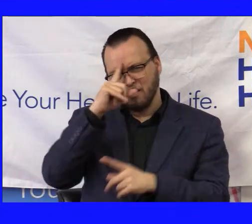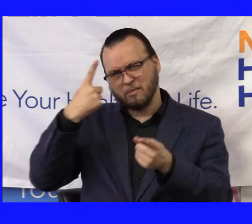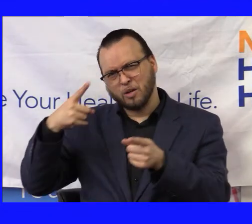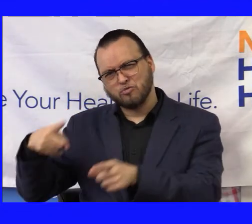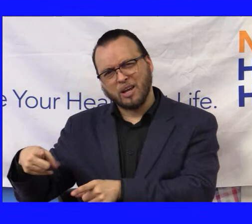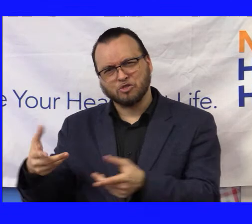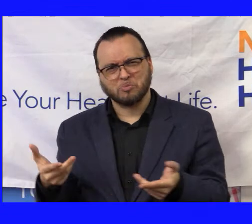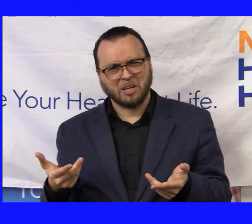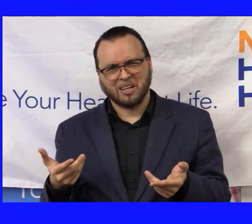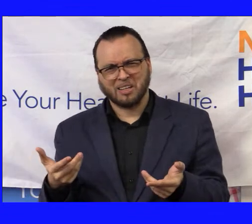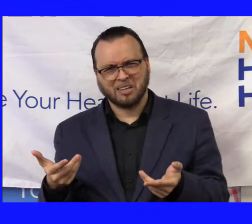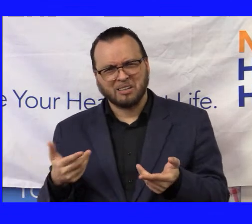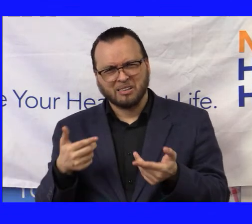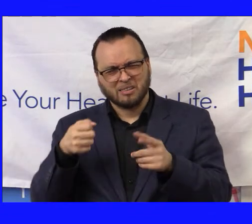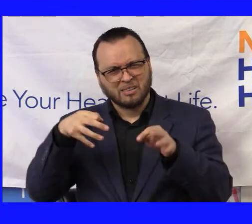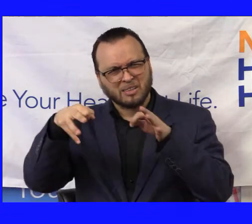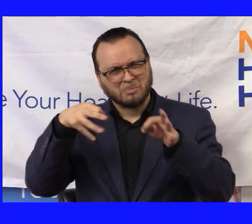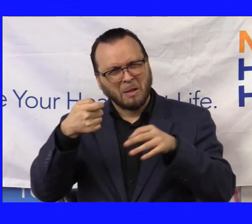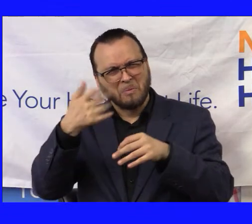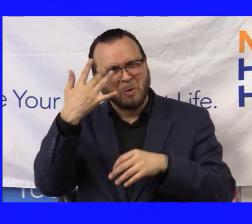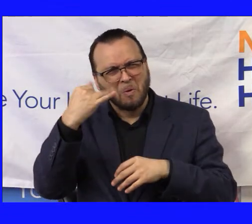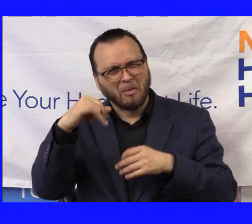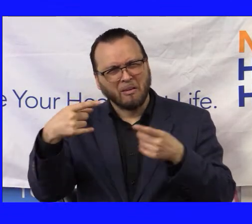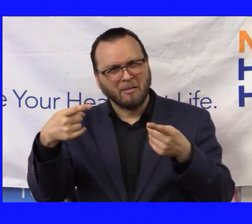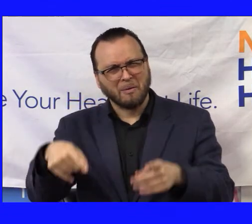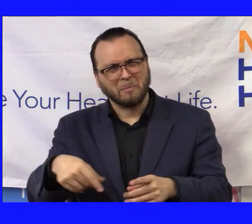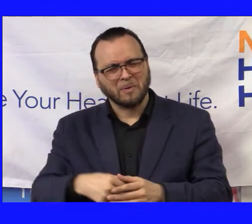Can you explain a little bit why is that case?